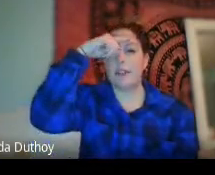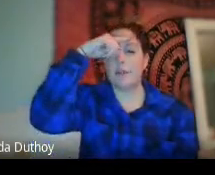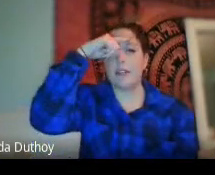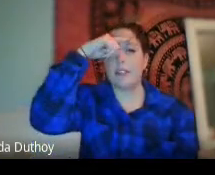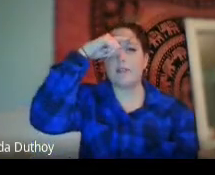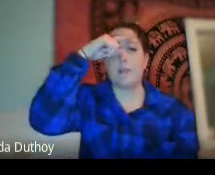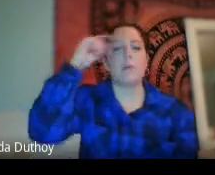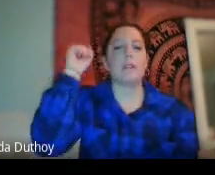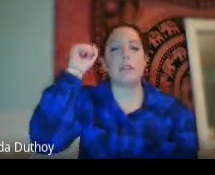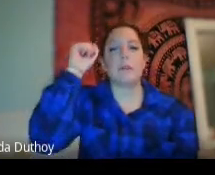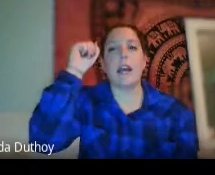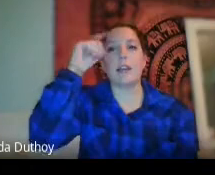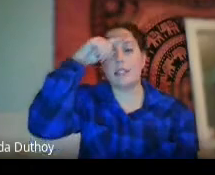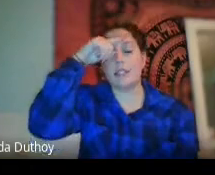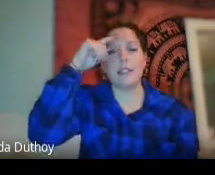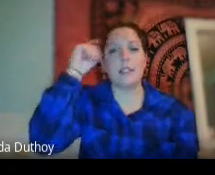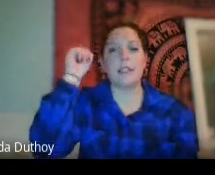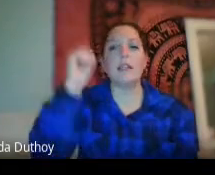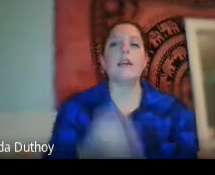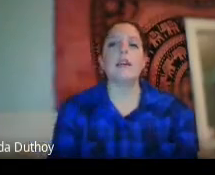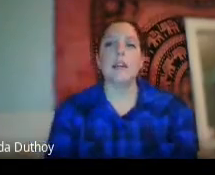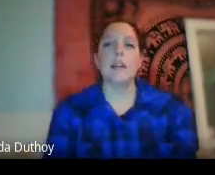is different because it goes from a 1 to an X.